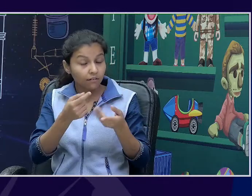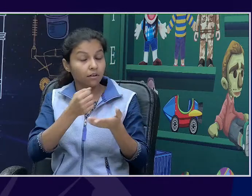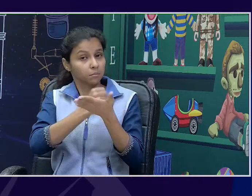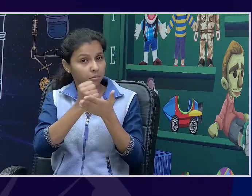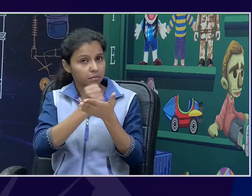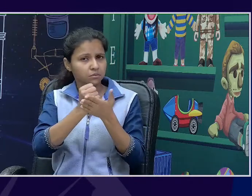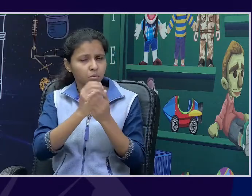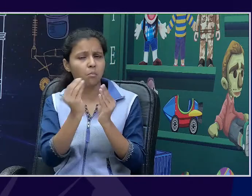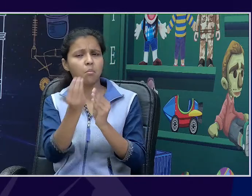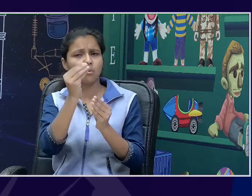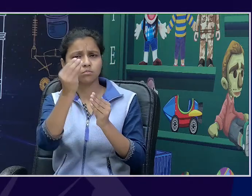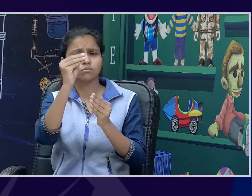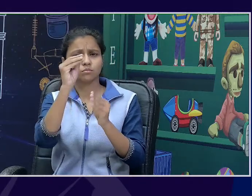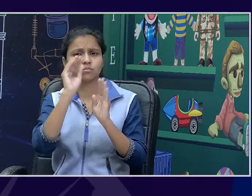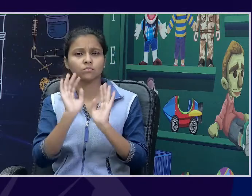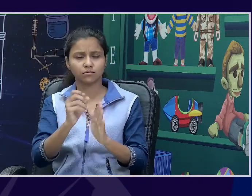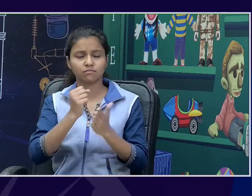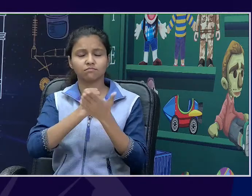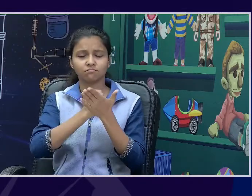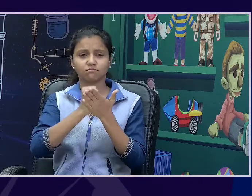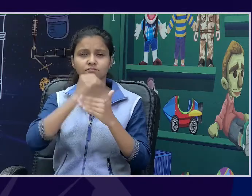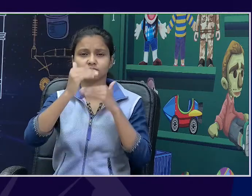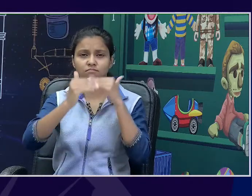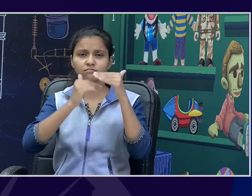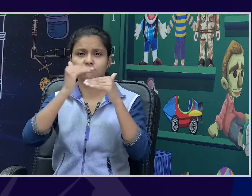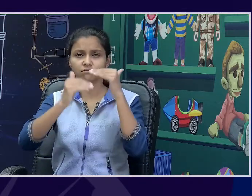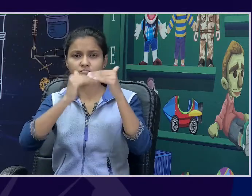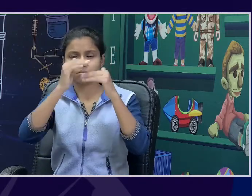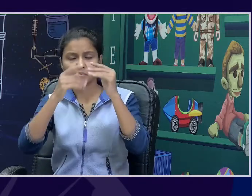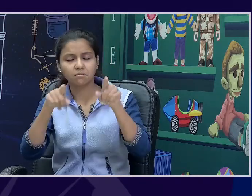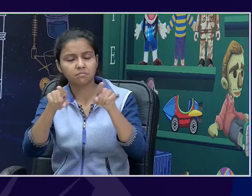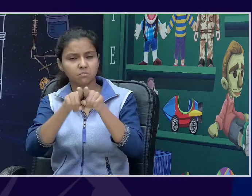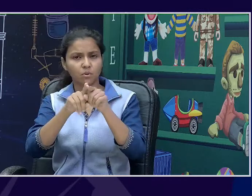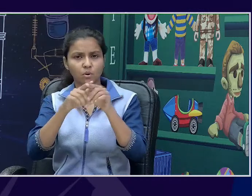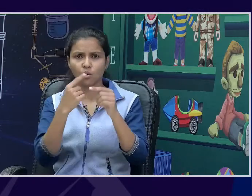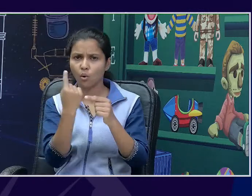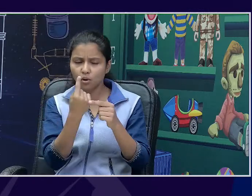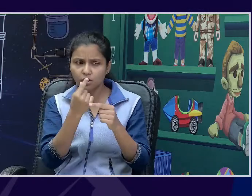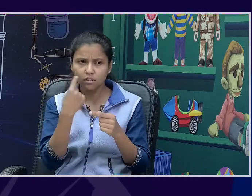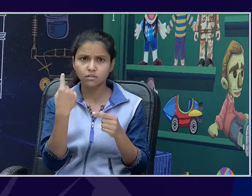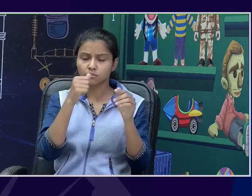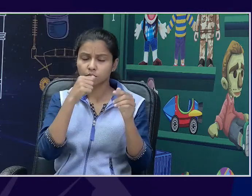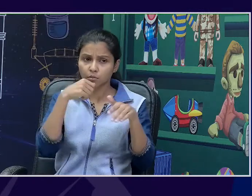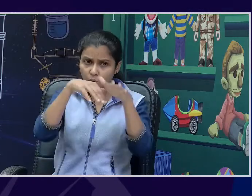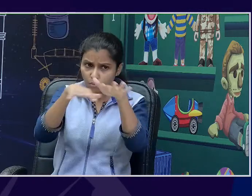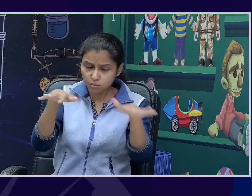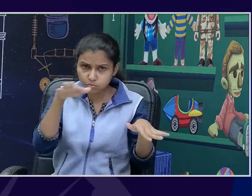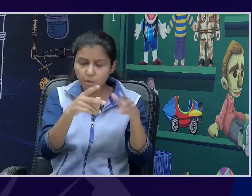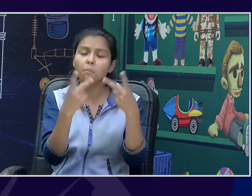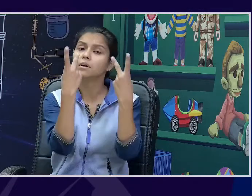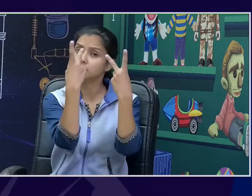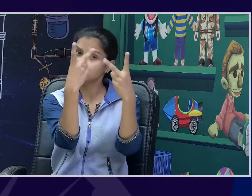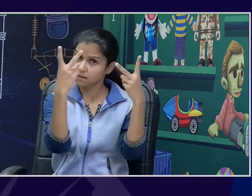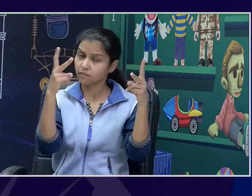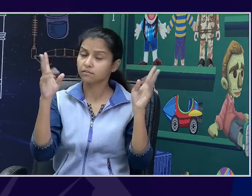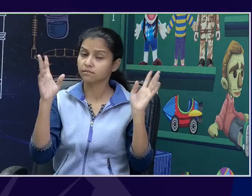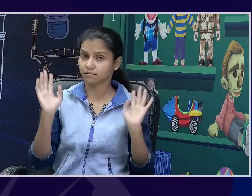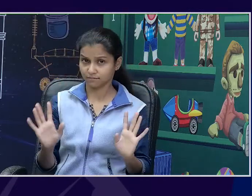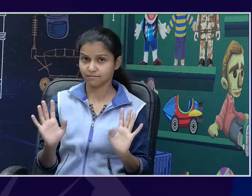practice even more, and he will try to even practice in not only in swimming pools but in different